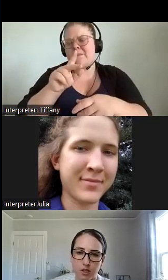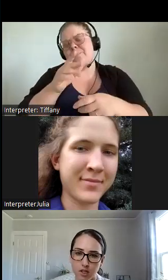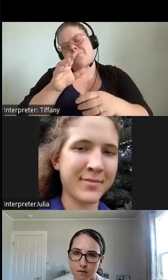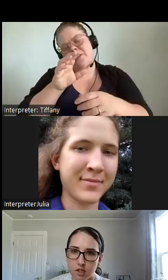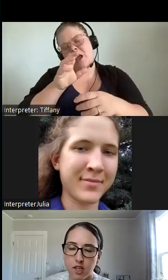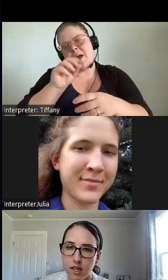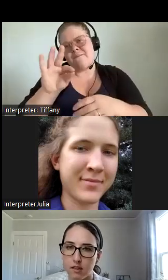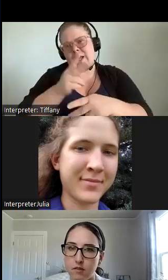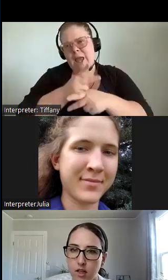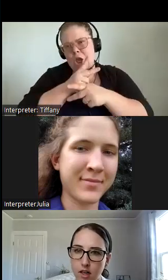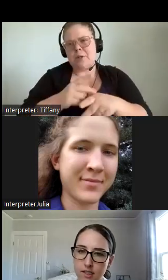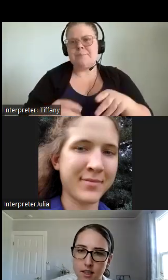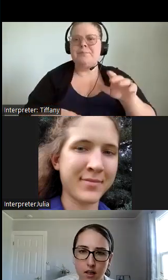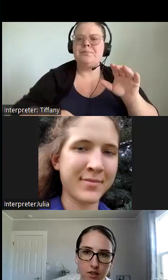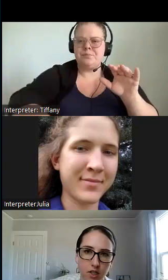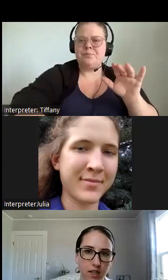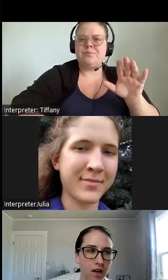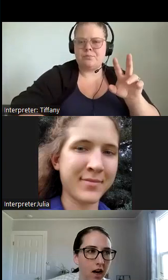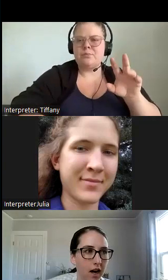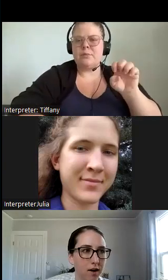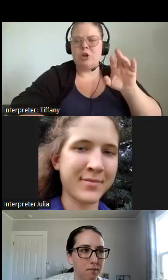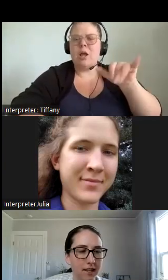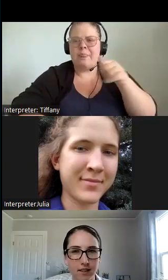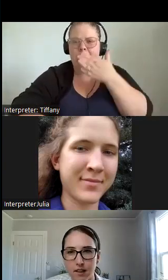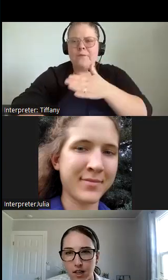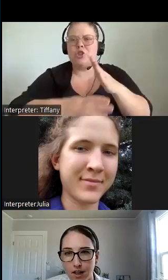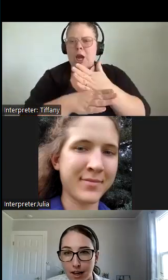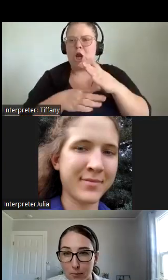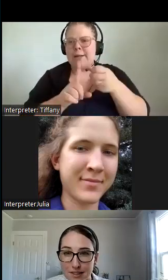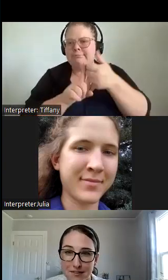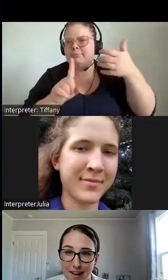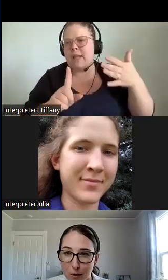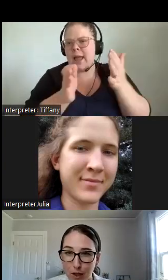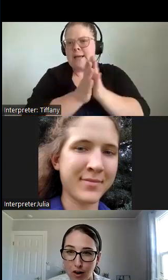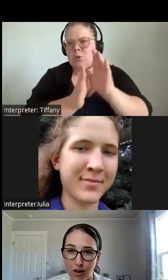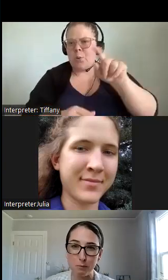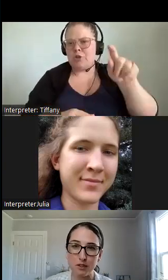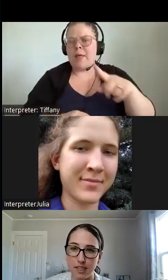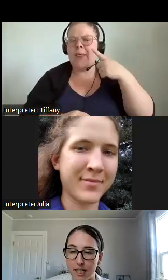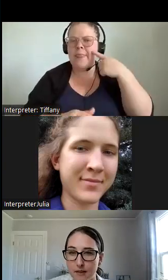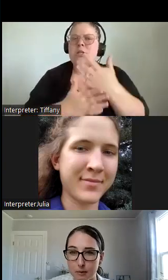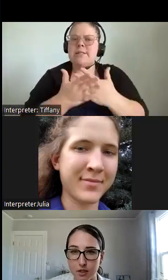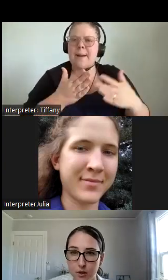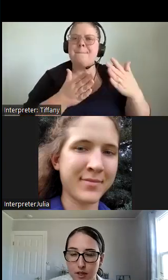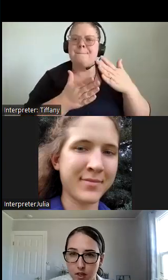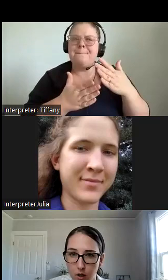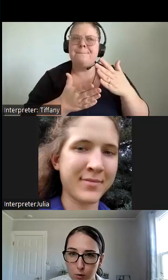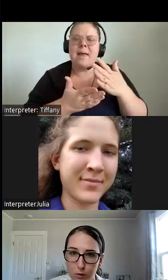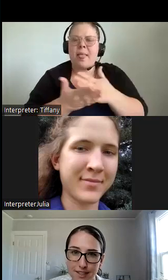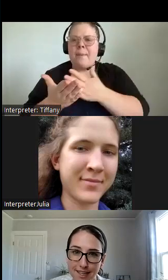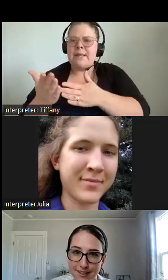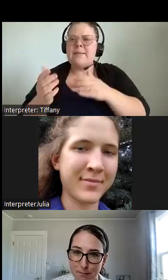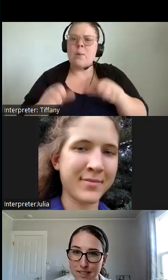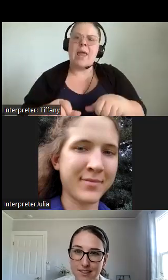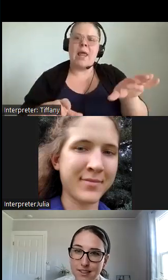you so much, Tasha, for sharing and for asking that question. I think that there are elements of that we are able to kind of speak to within our